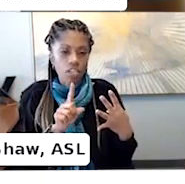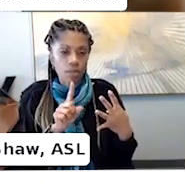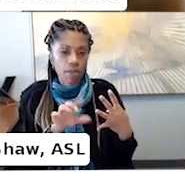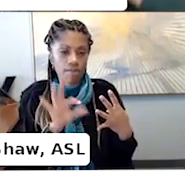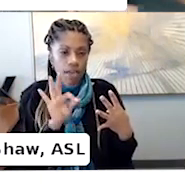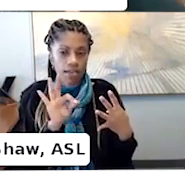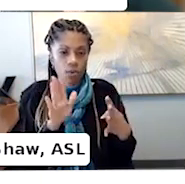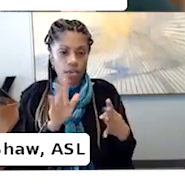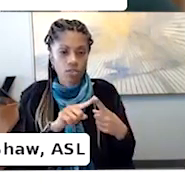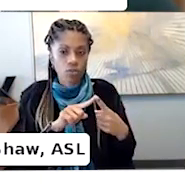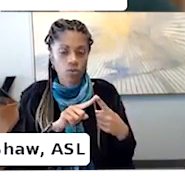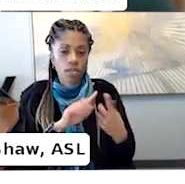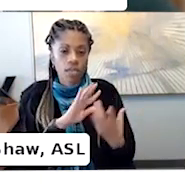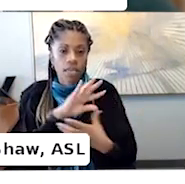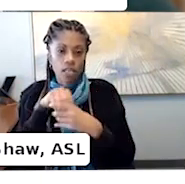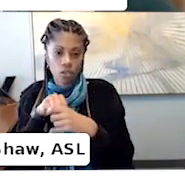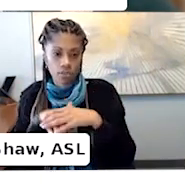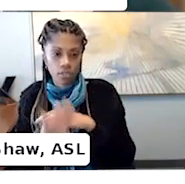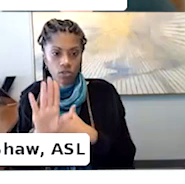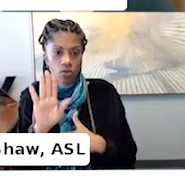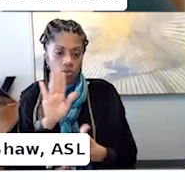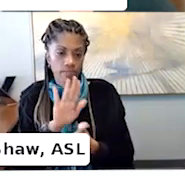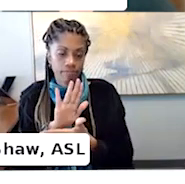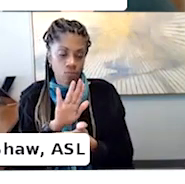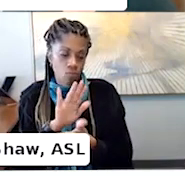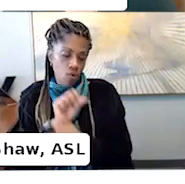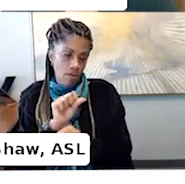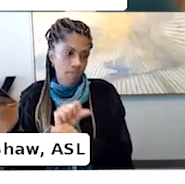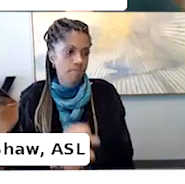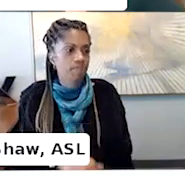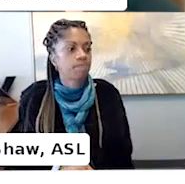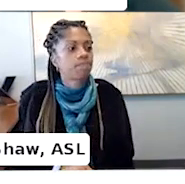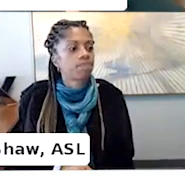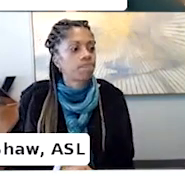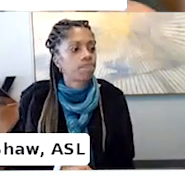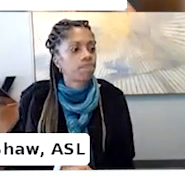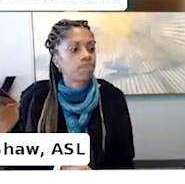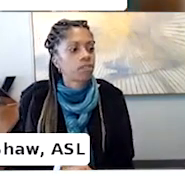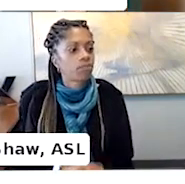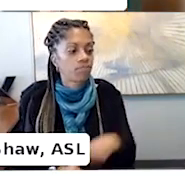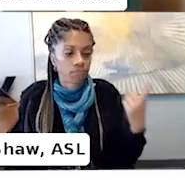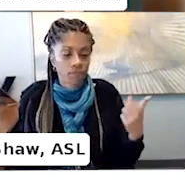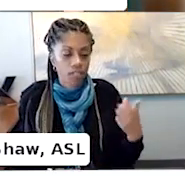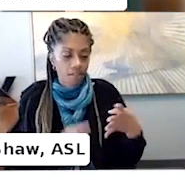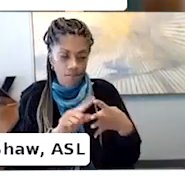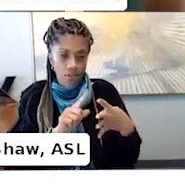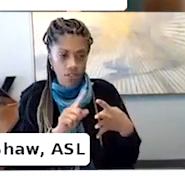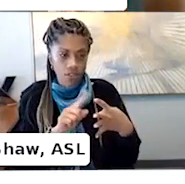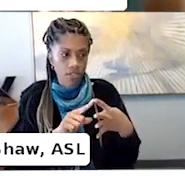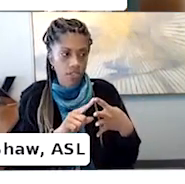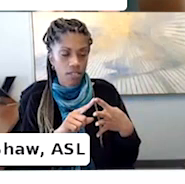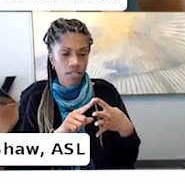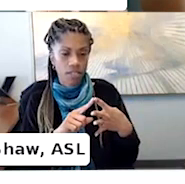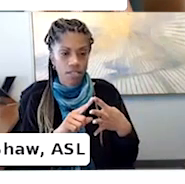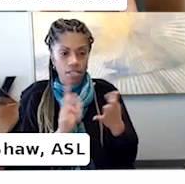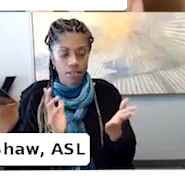practices. And so practice number 1, the visioning session. And so what we mean by this is at the beginning of every project we do,